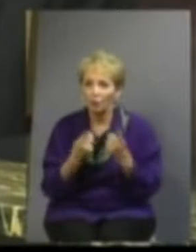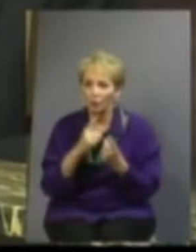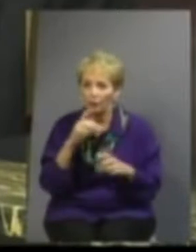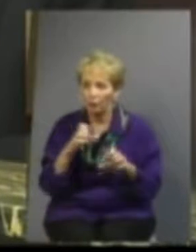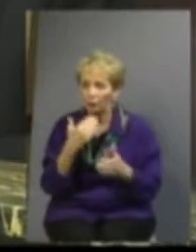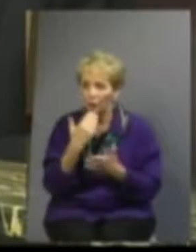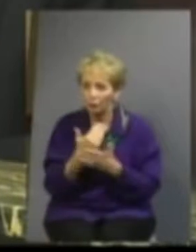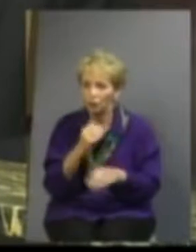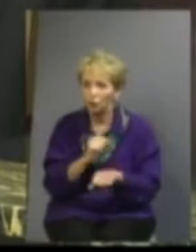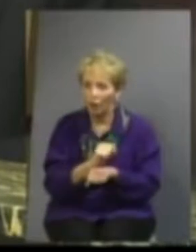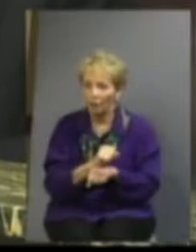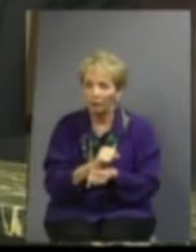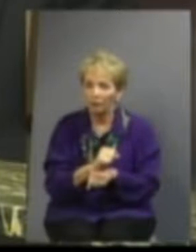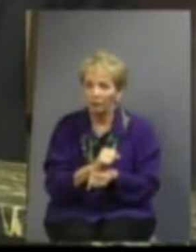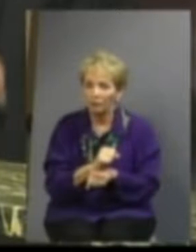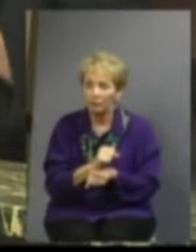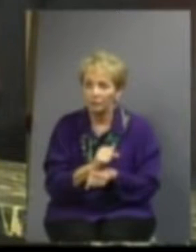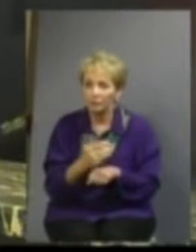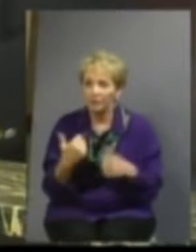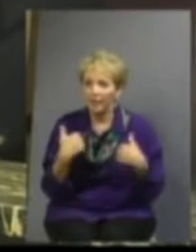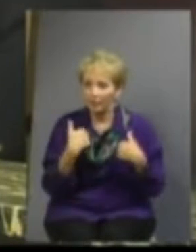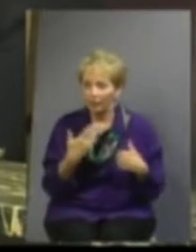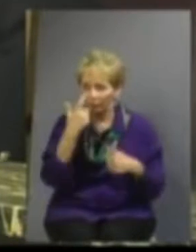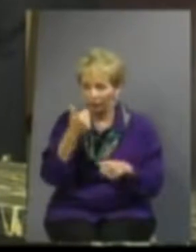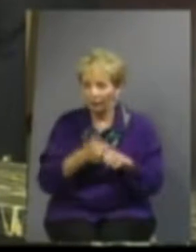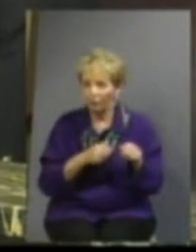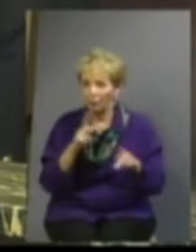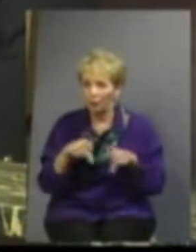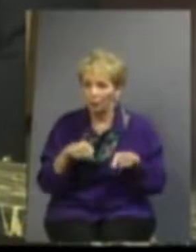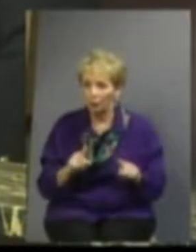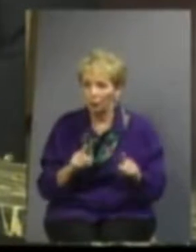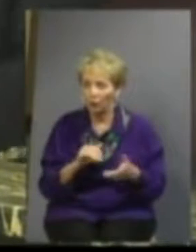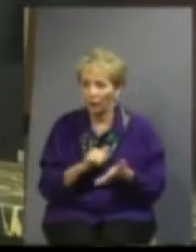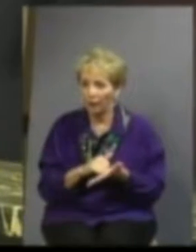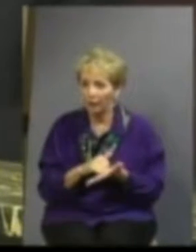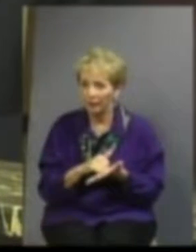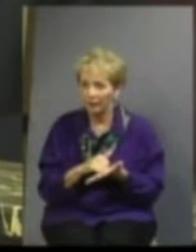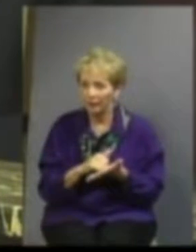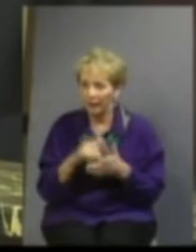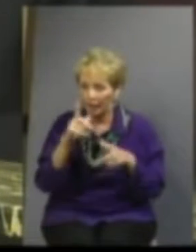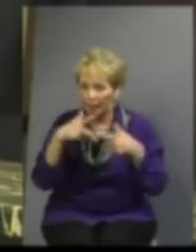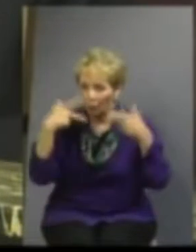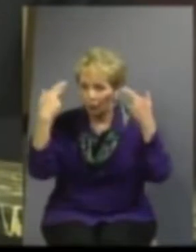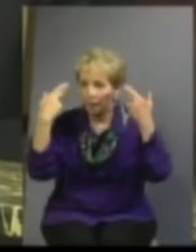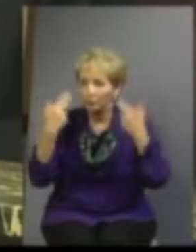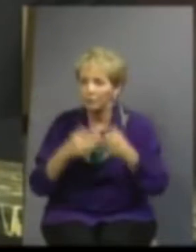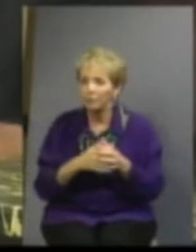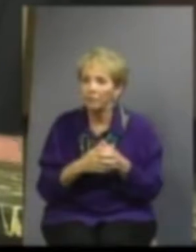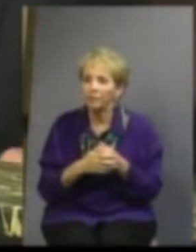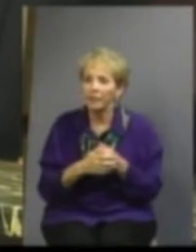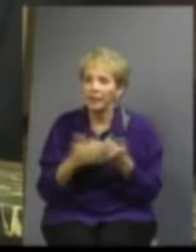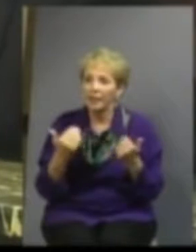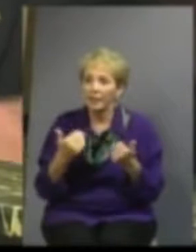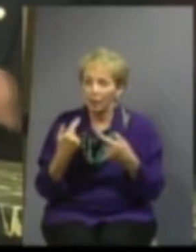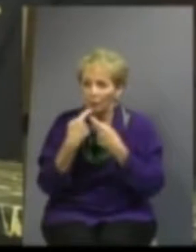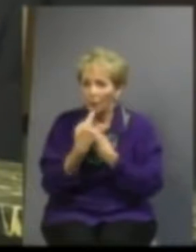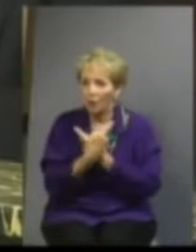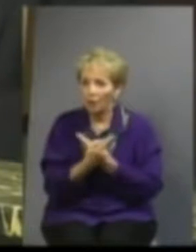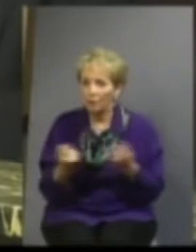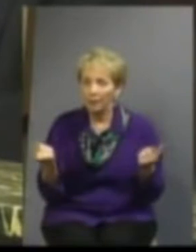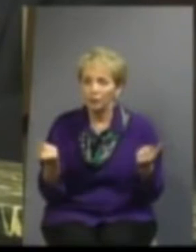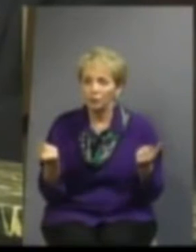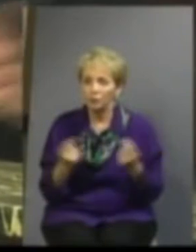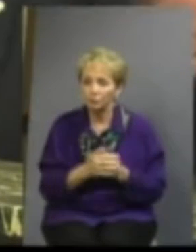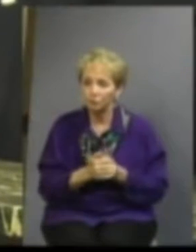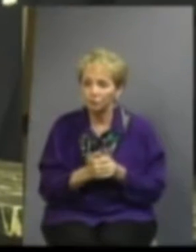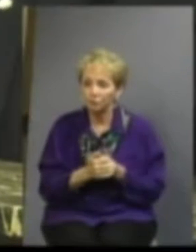good job of having things for everybody during that Halloween. Now, proclamation. Can we do